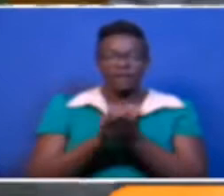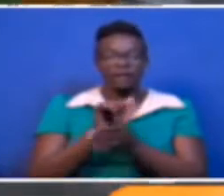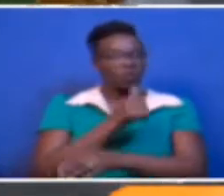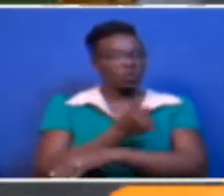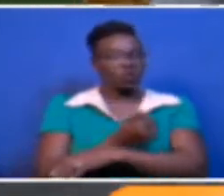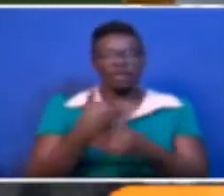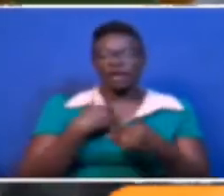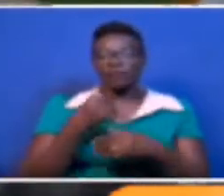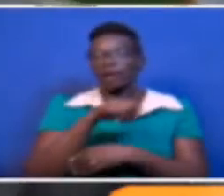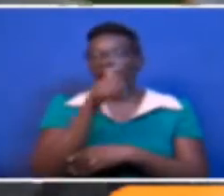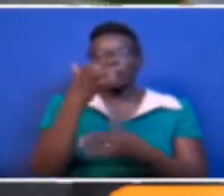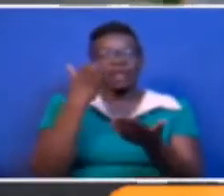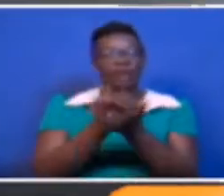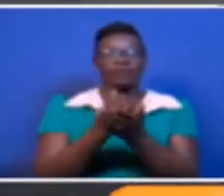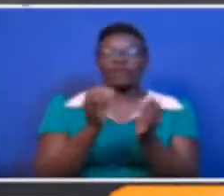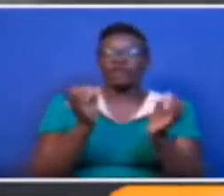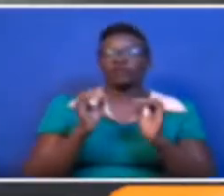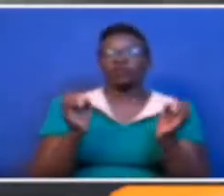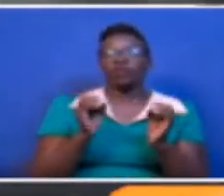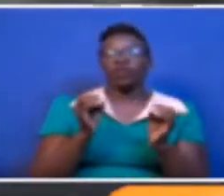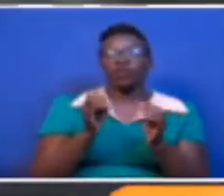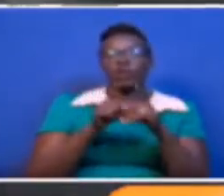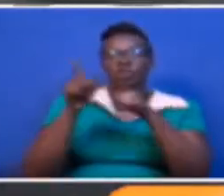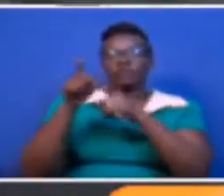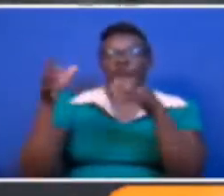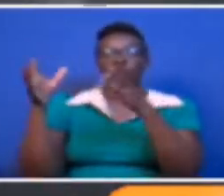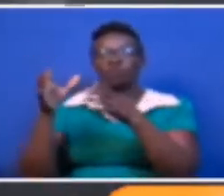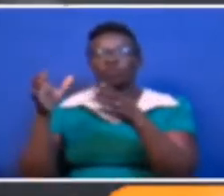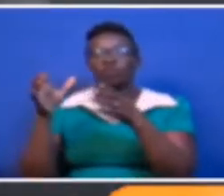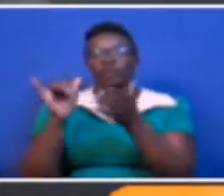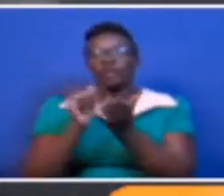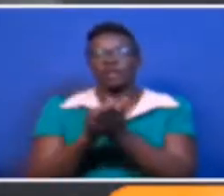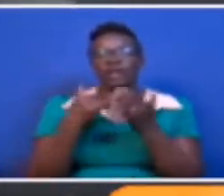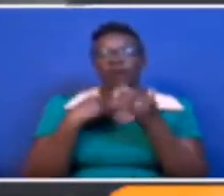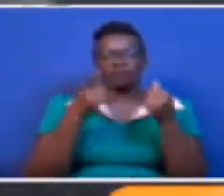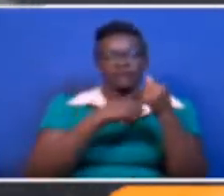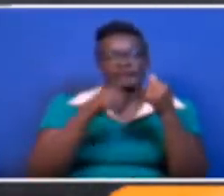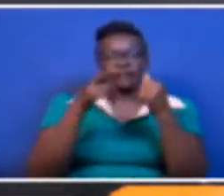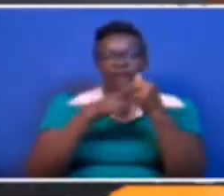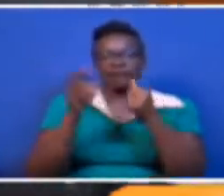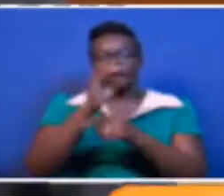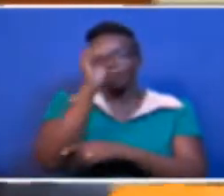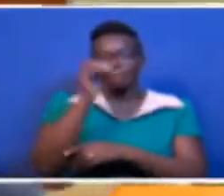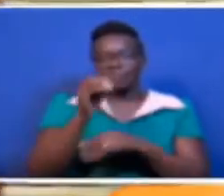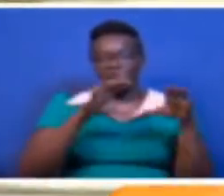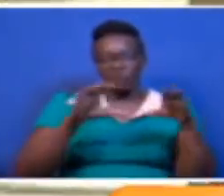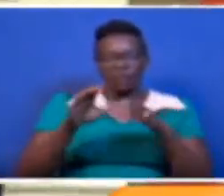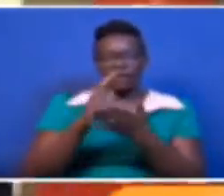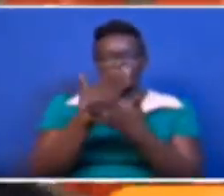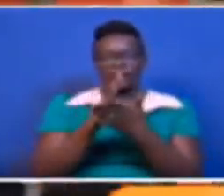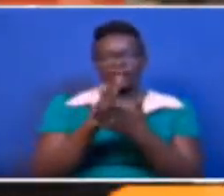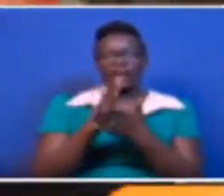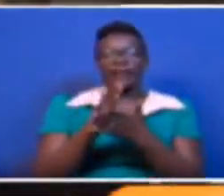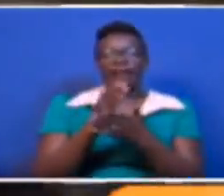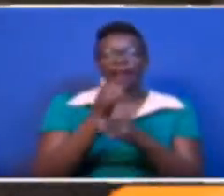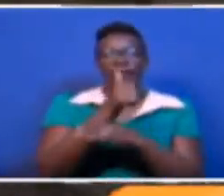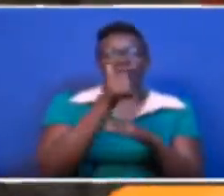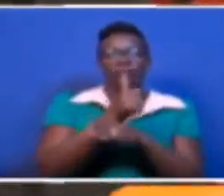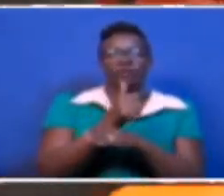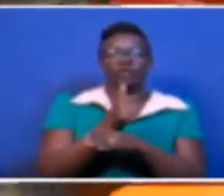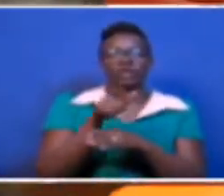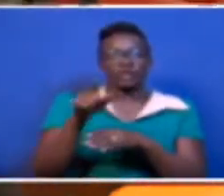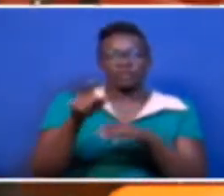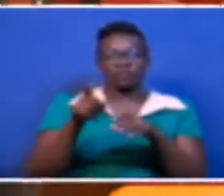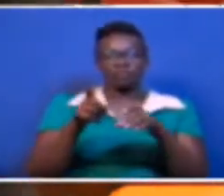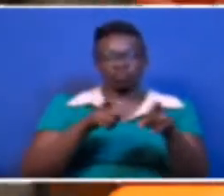any evidence of Safaricom, which has a 67% market share, abusing its dominance in any of its business